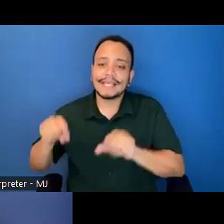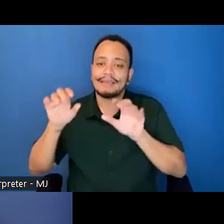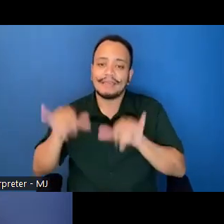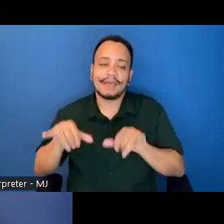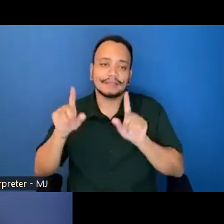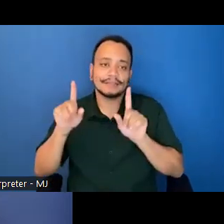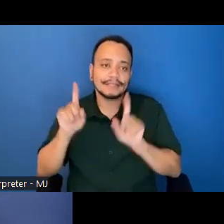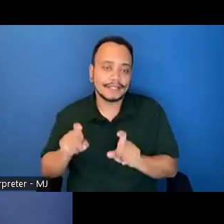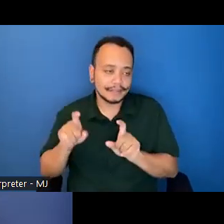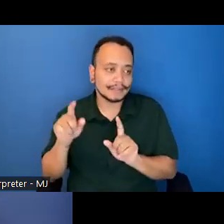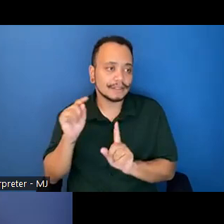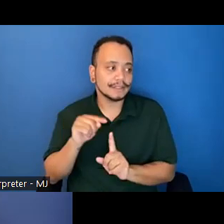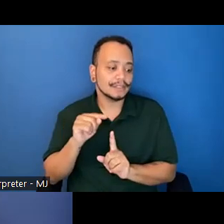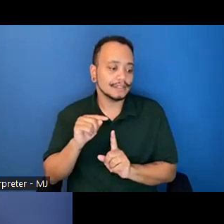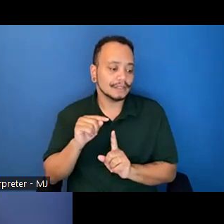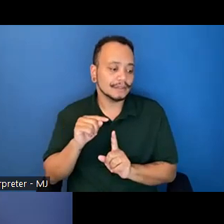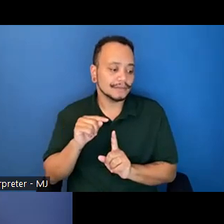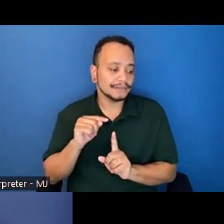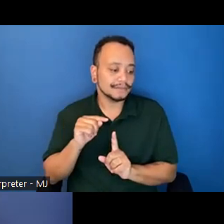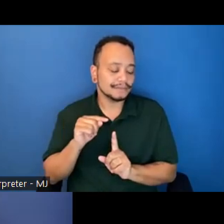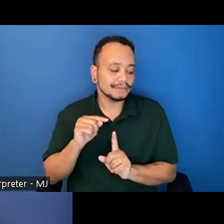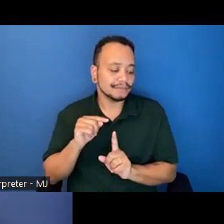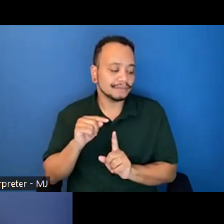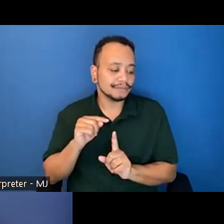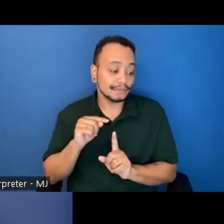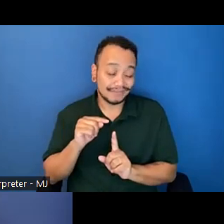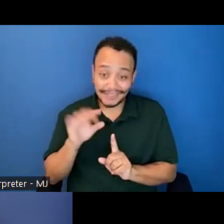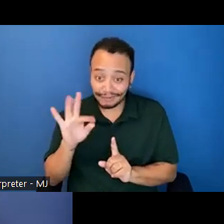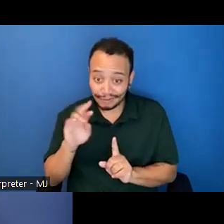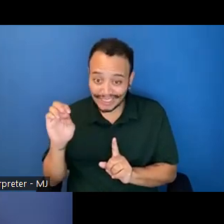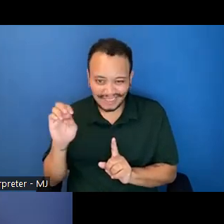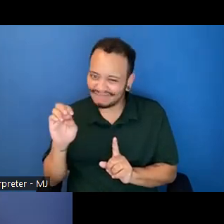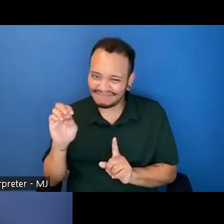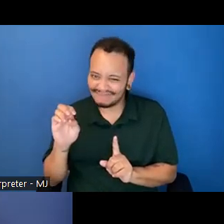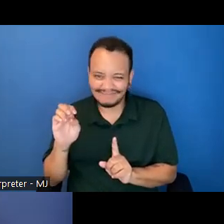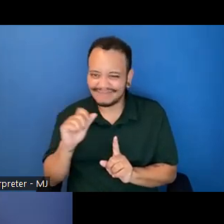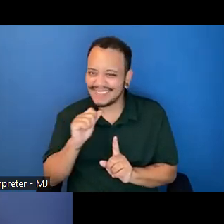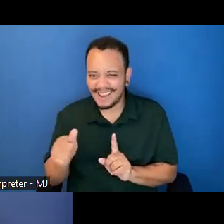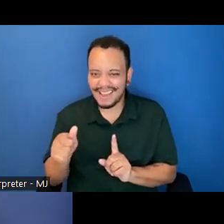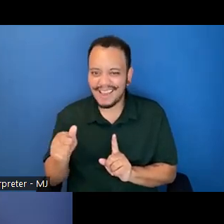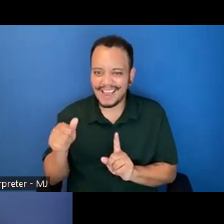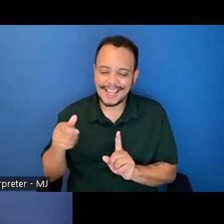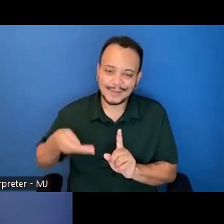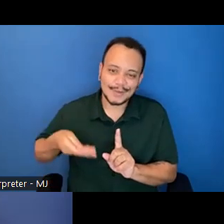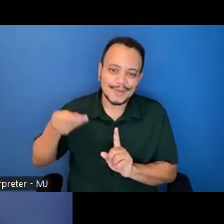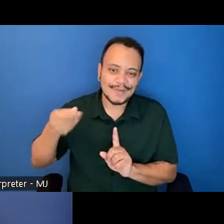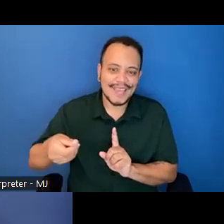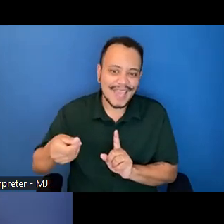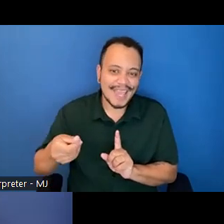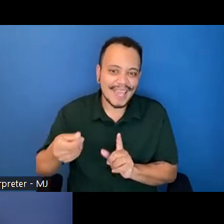I participated in is it was not free by any means, and it certainly wasn't